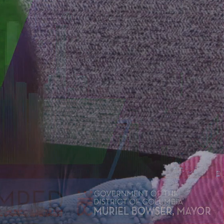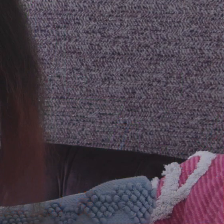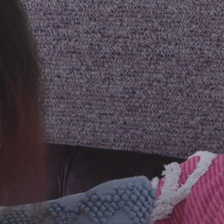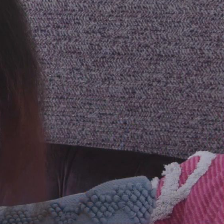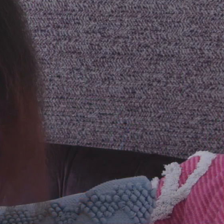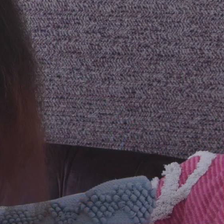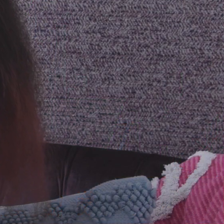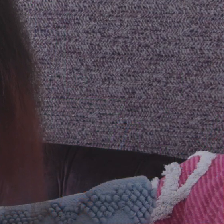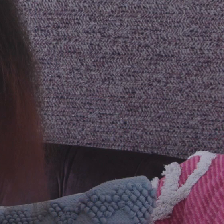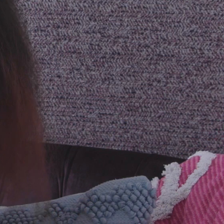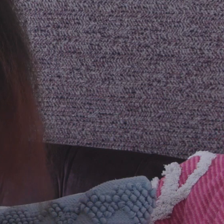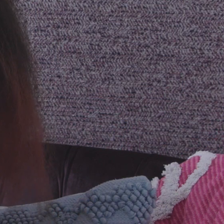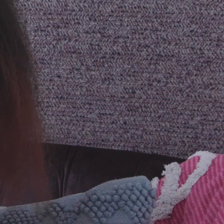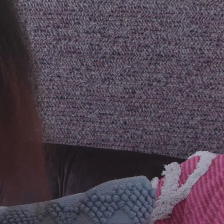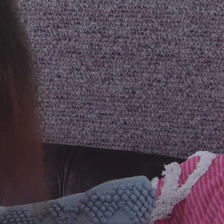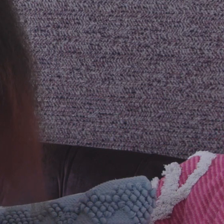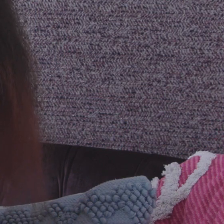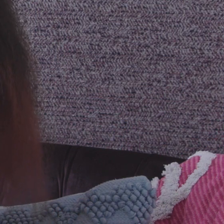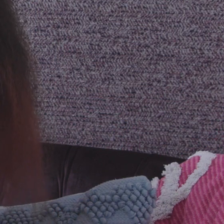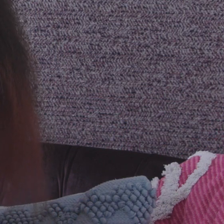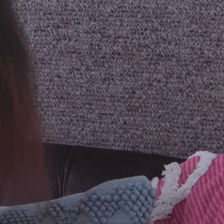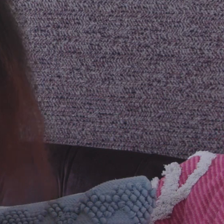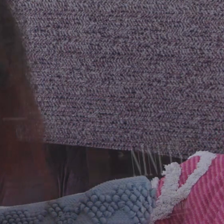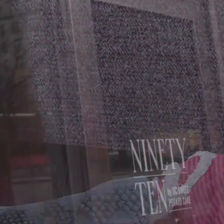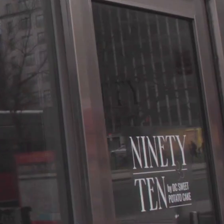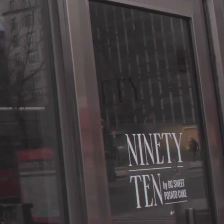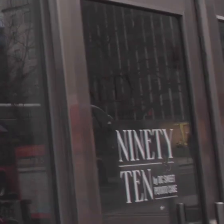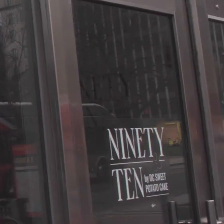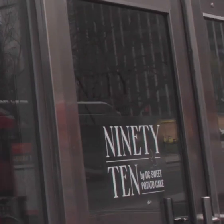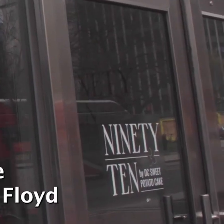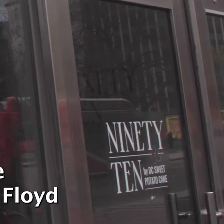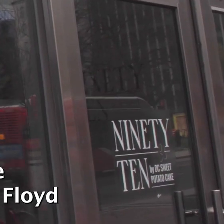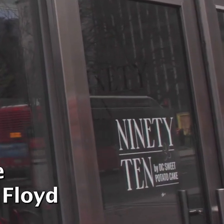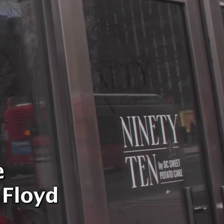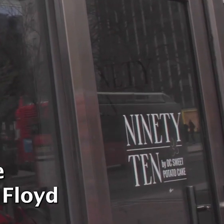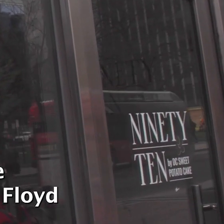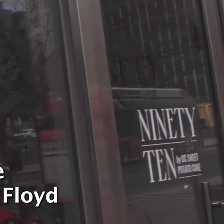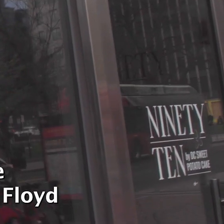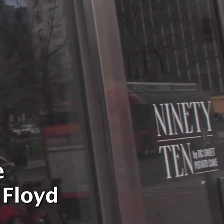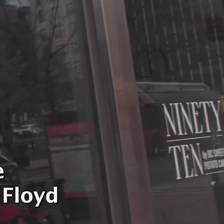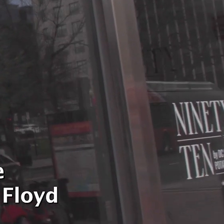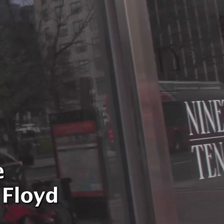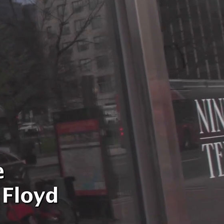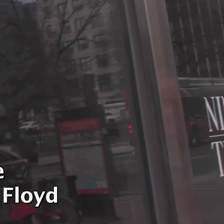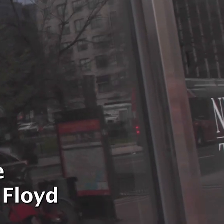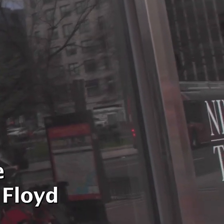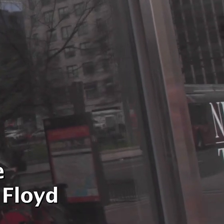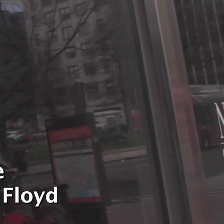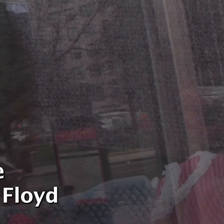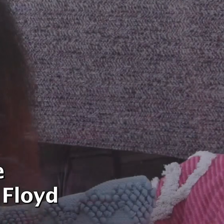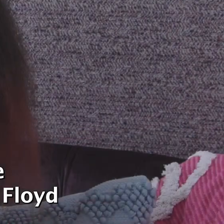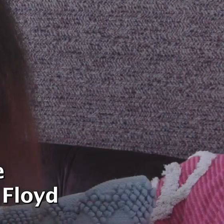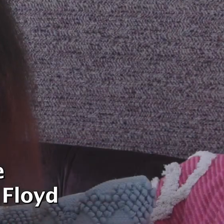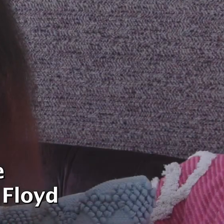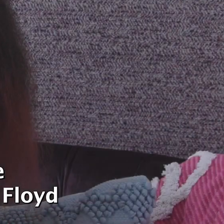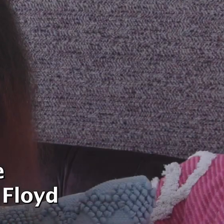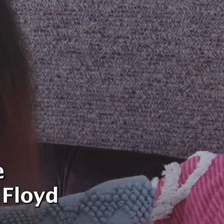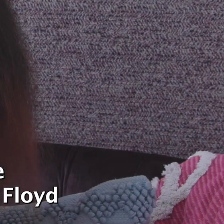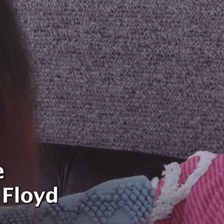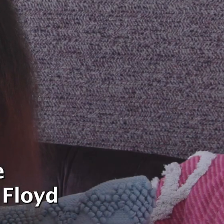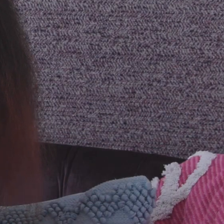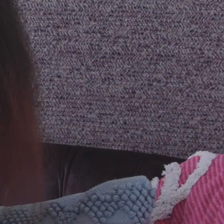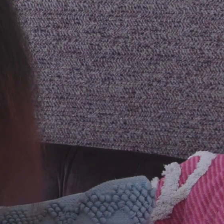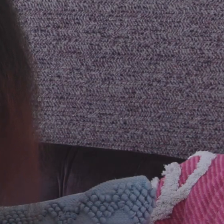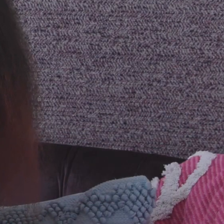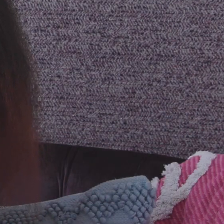I'm April Richardson, owner and operator of DC Sweet Potato Cake. We saw an opportunity to come to downtown DC during the